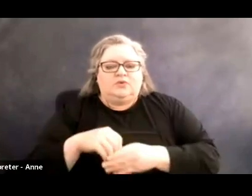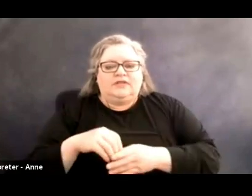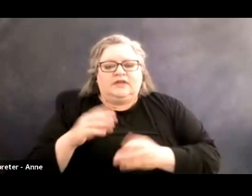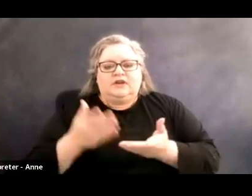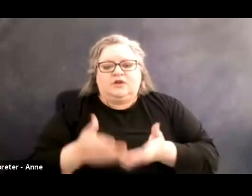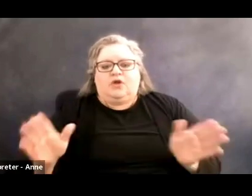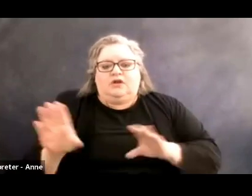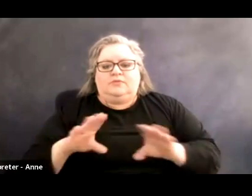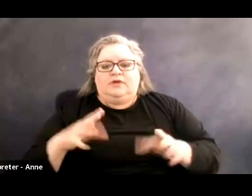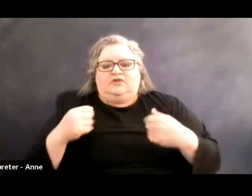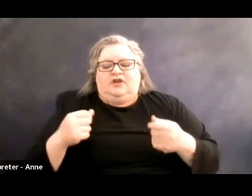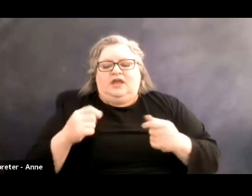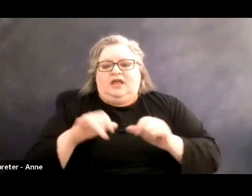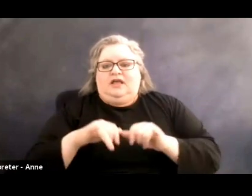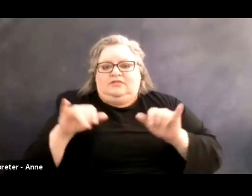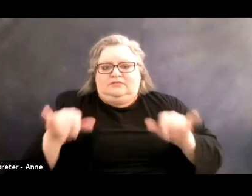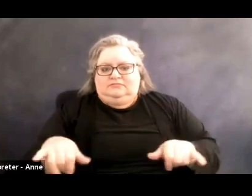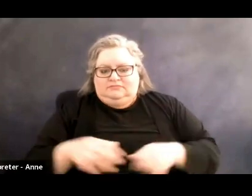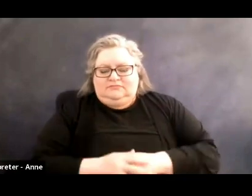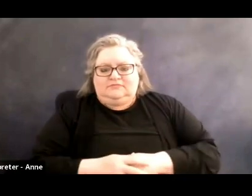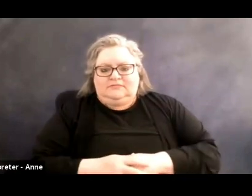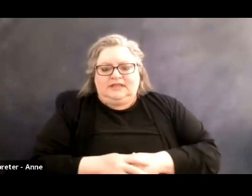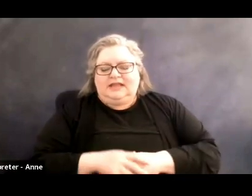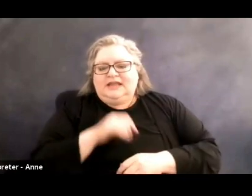not within a vacuum. And I think